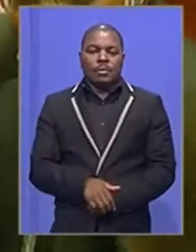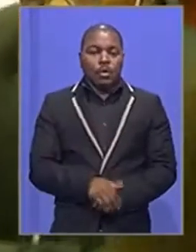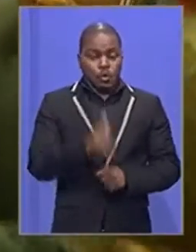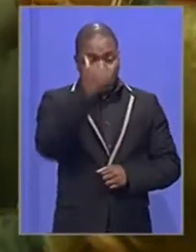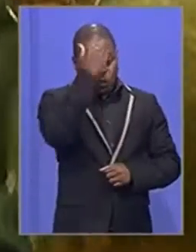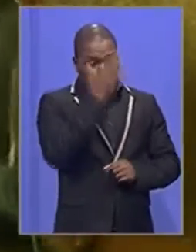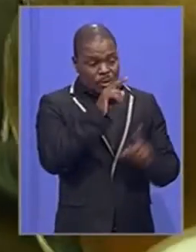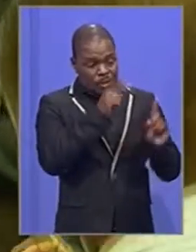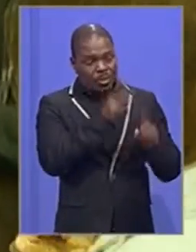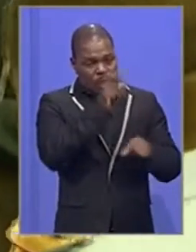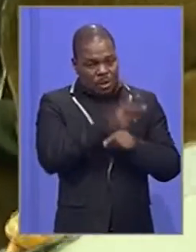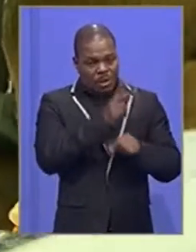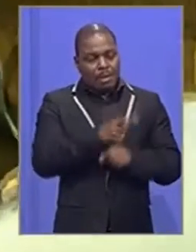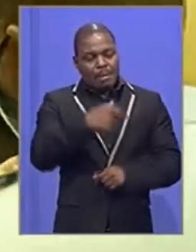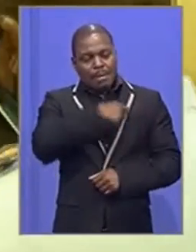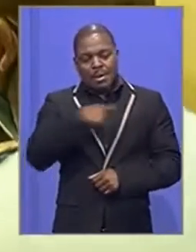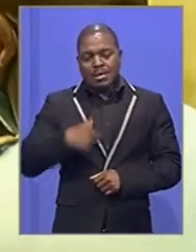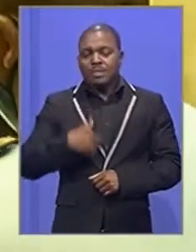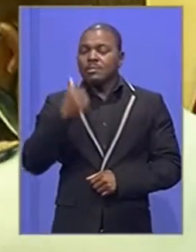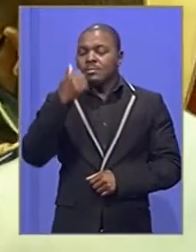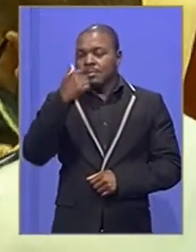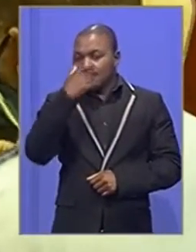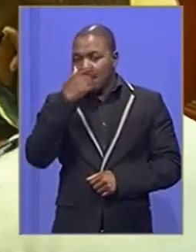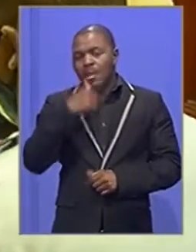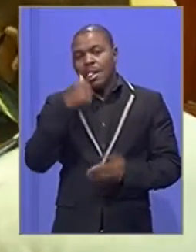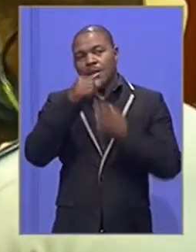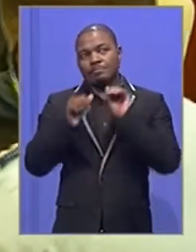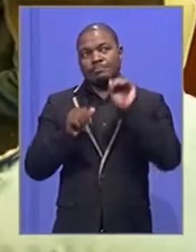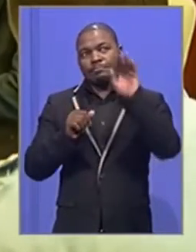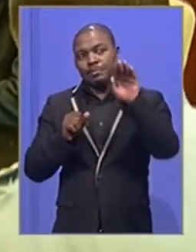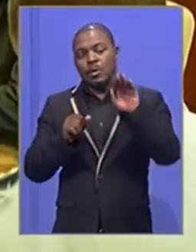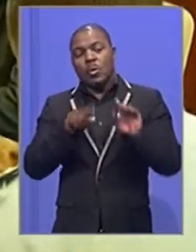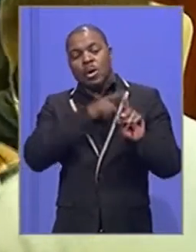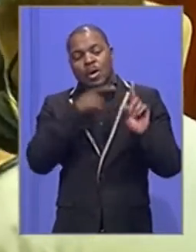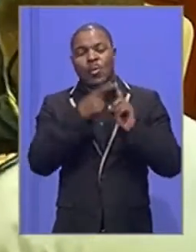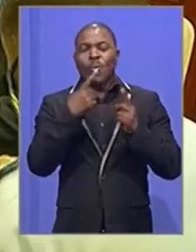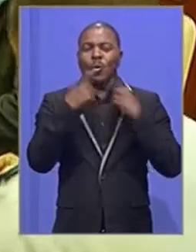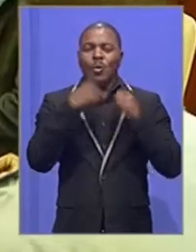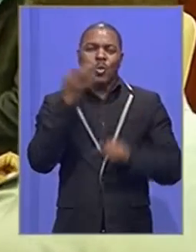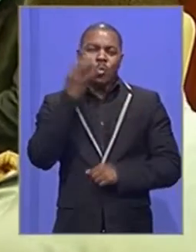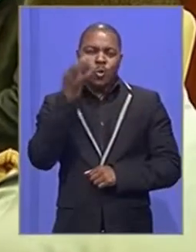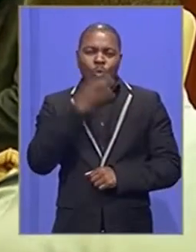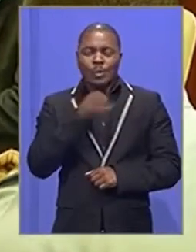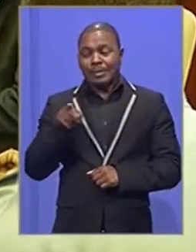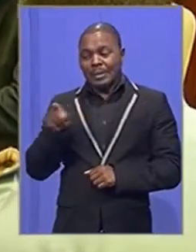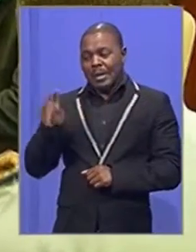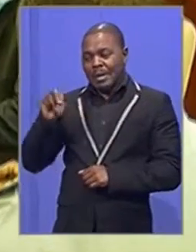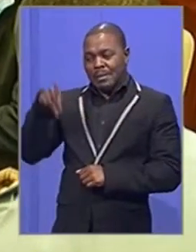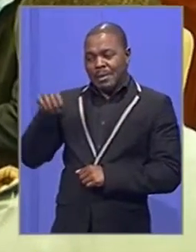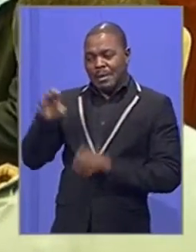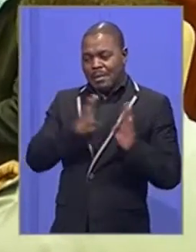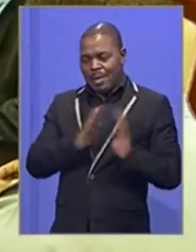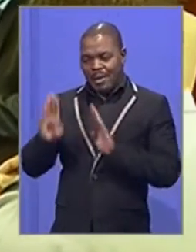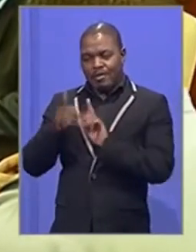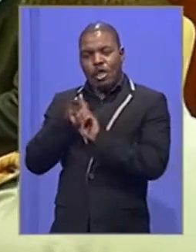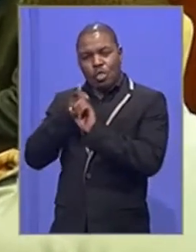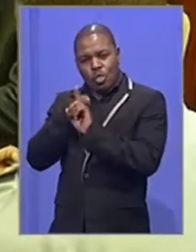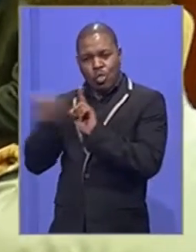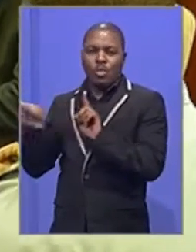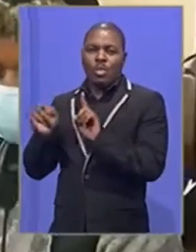o boetse o ngolletse Mopresidente Cyril Ramaphosa mo a tletlebang ka seo a reng ke tlolo ya maano a boitshwaro a lefapha la naha